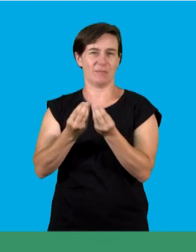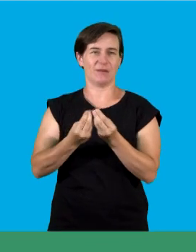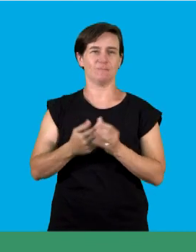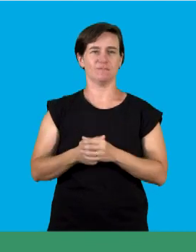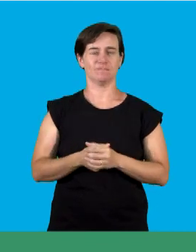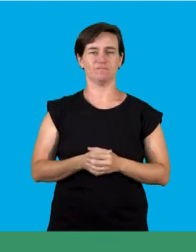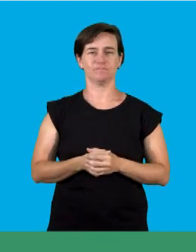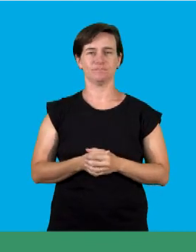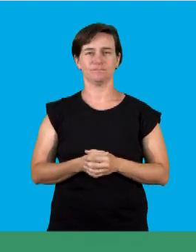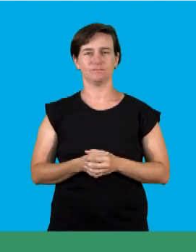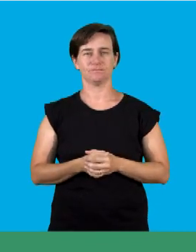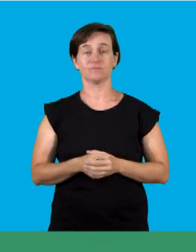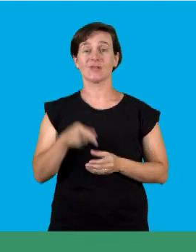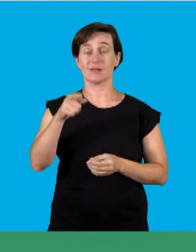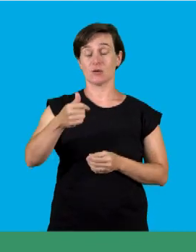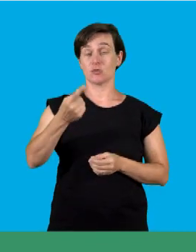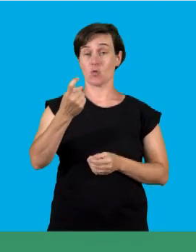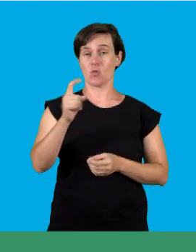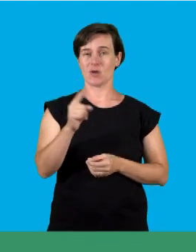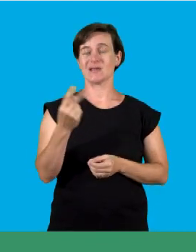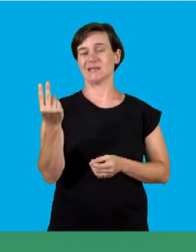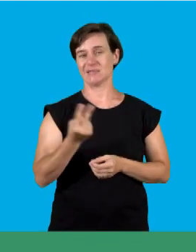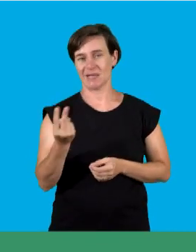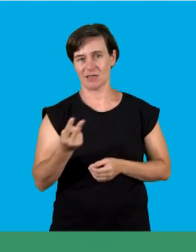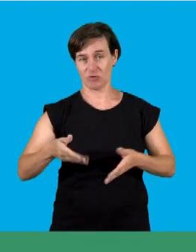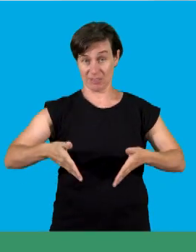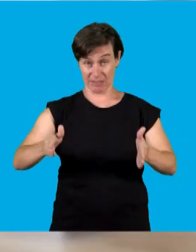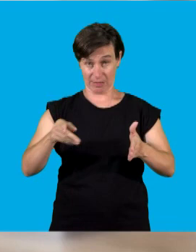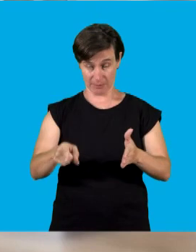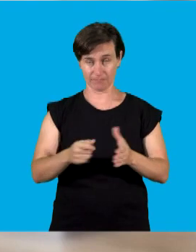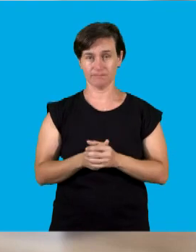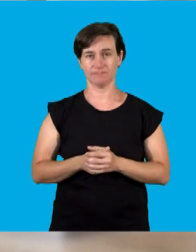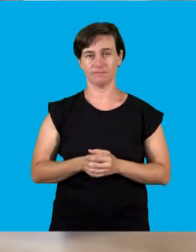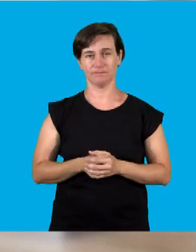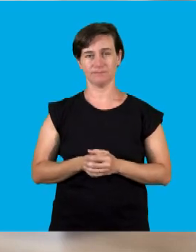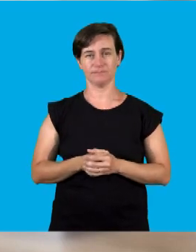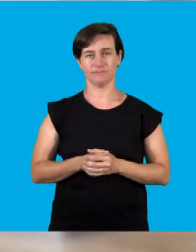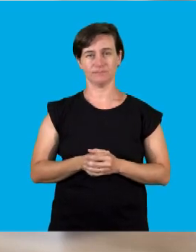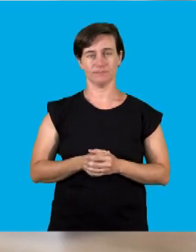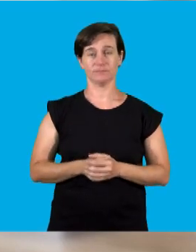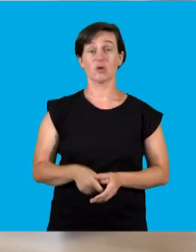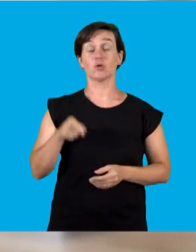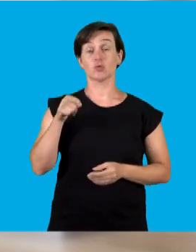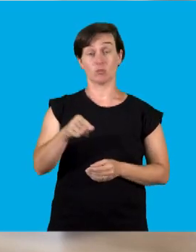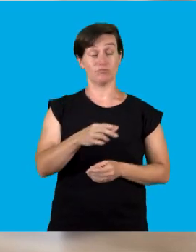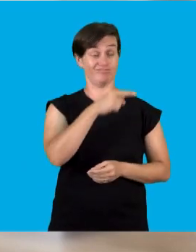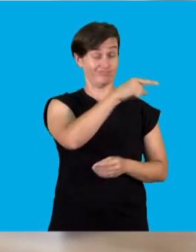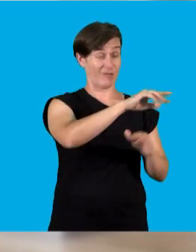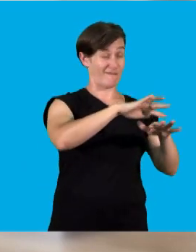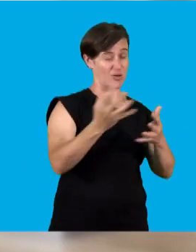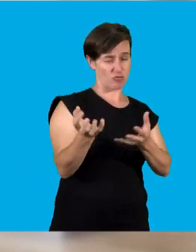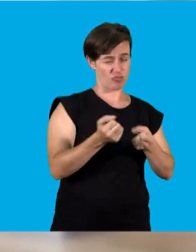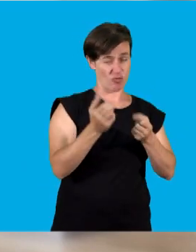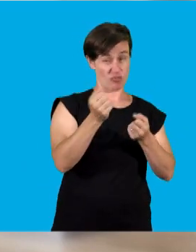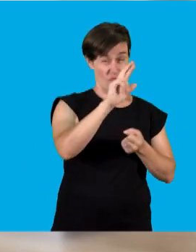So here's the sector that we call our secondary sector. Now that the primary sector has extracted those natural resources, and